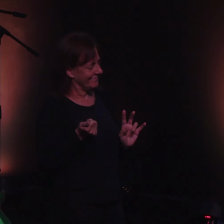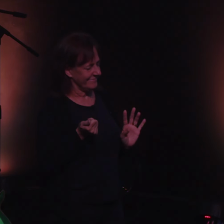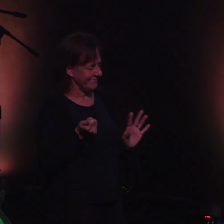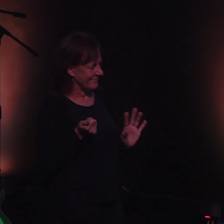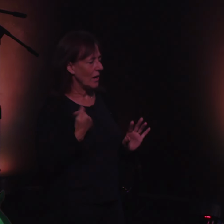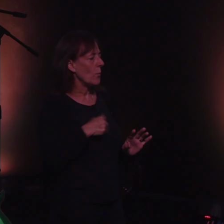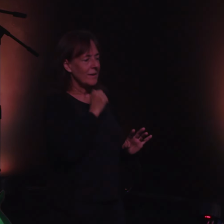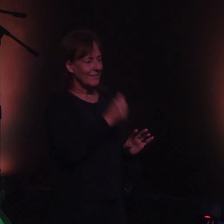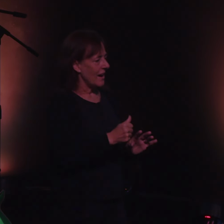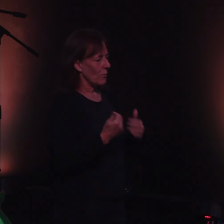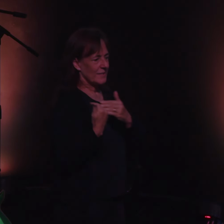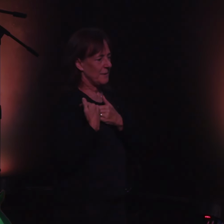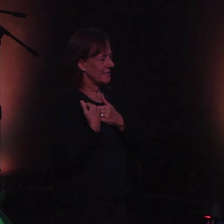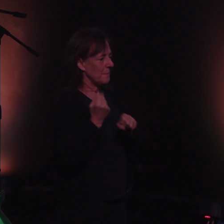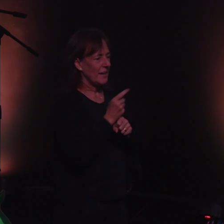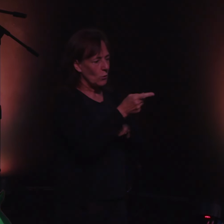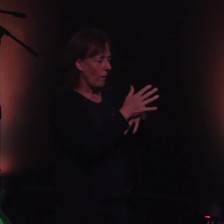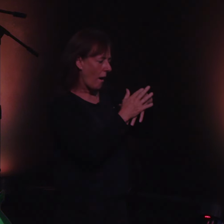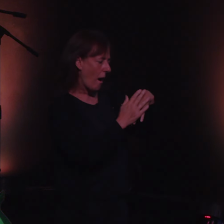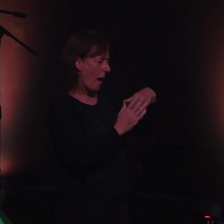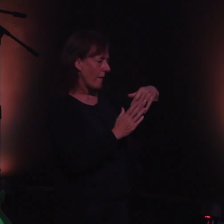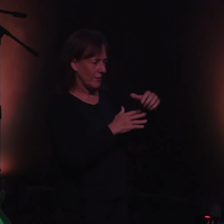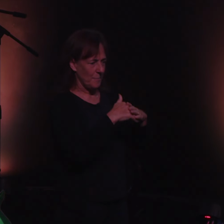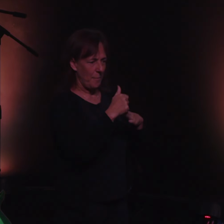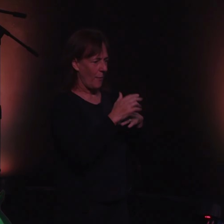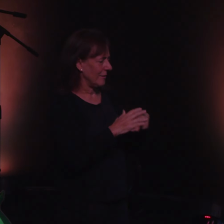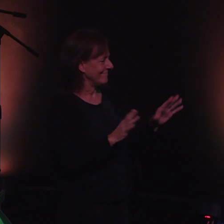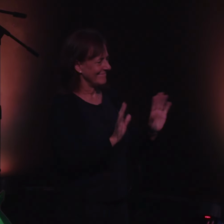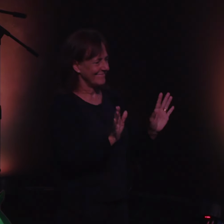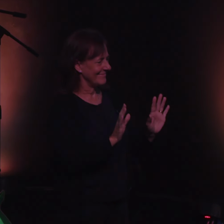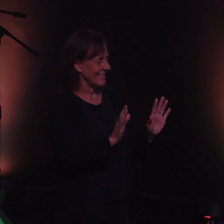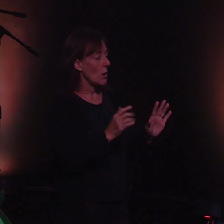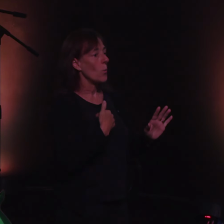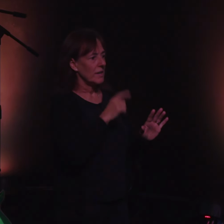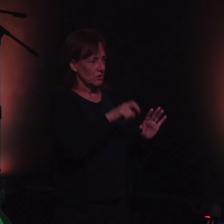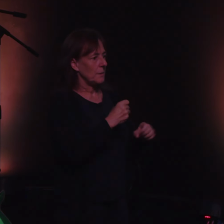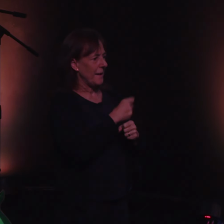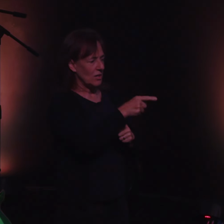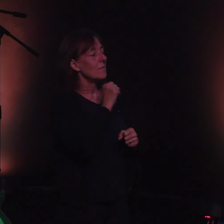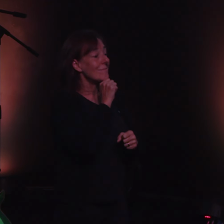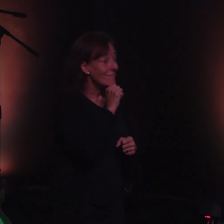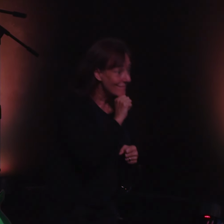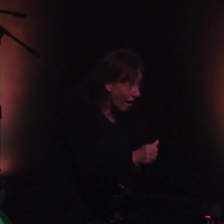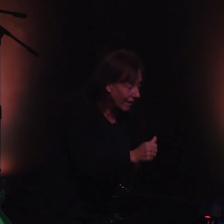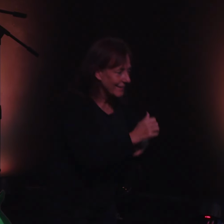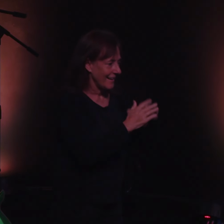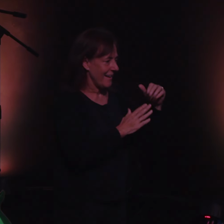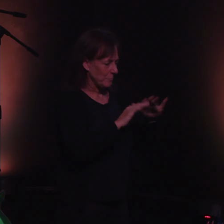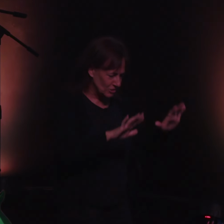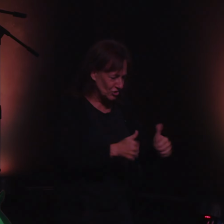We are not responsible to make you comfortable. I would suggest just the opposite. We should be making each other uncomfortable. We should